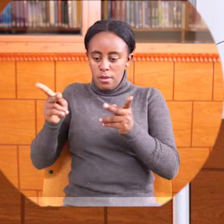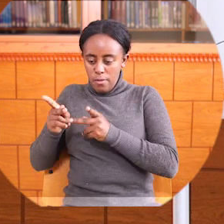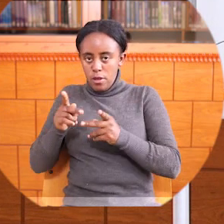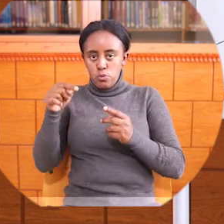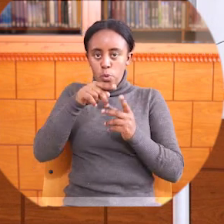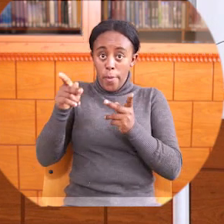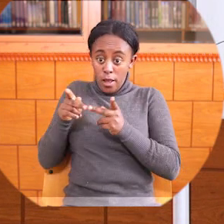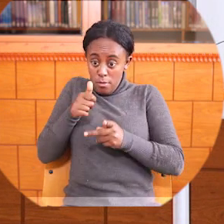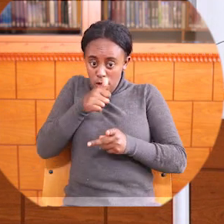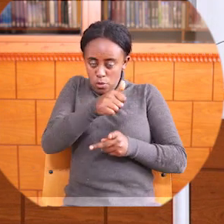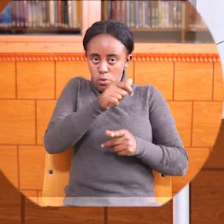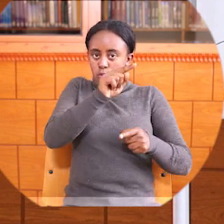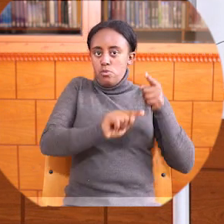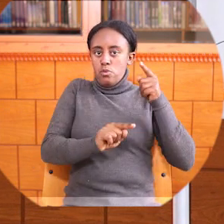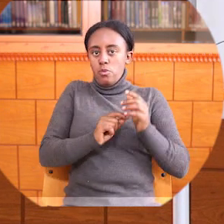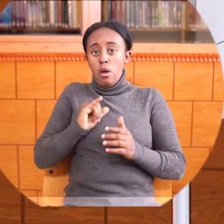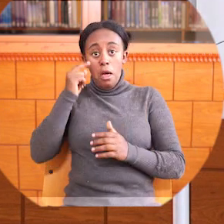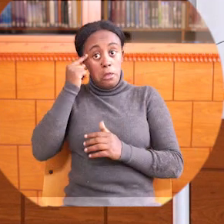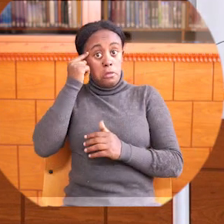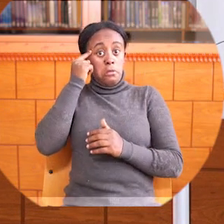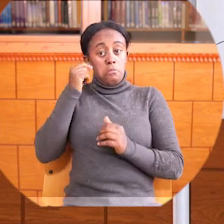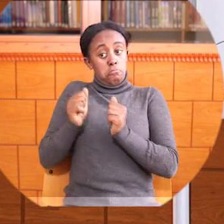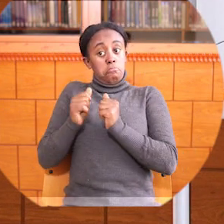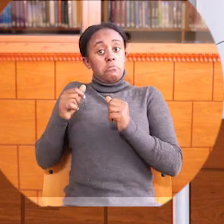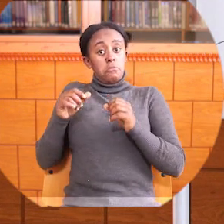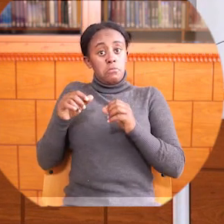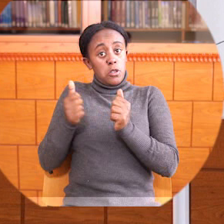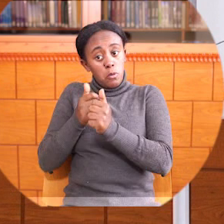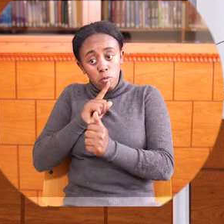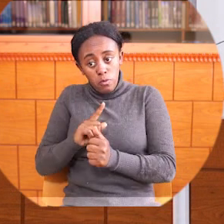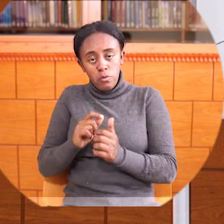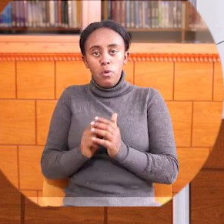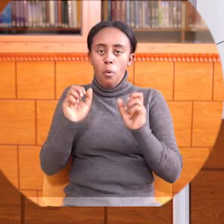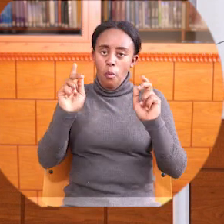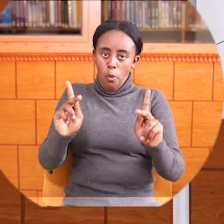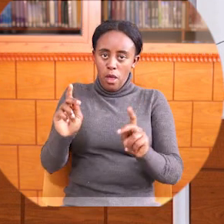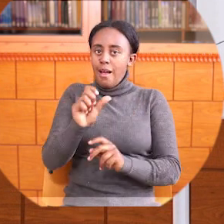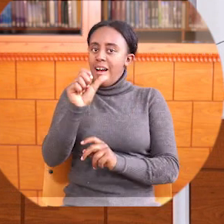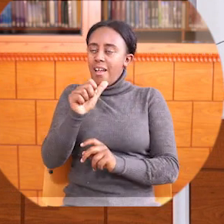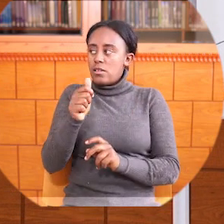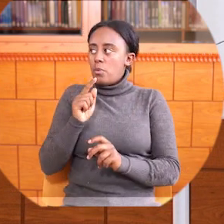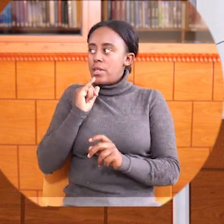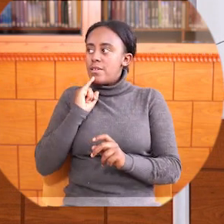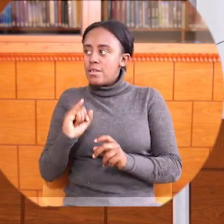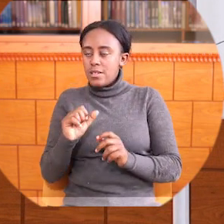their own. I think you are with me. Okay, the another one is